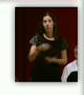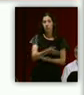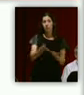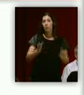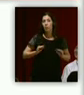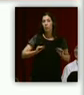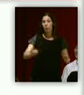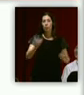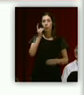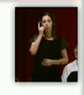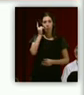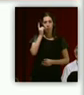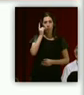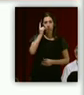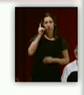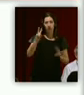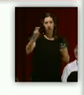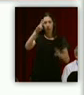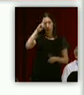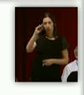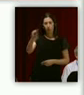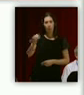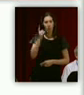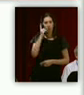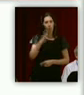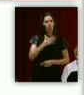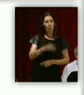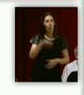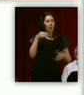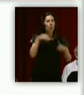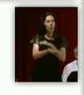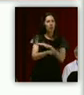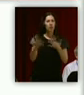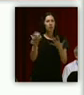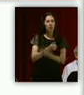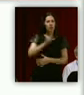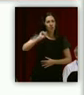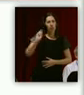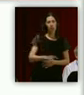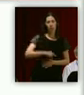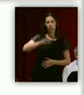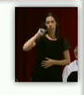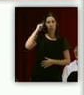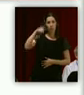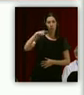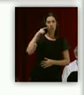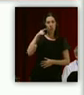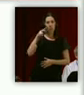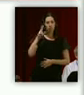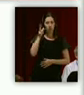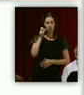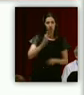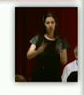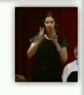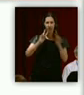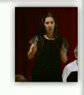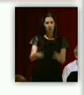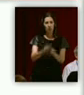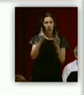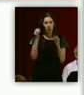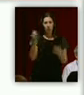any user with their smartphones can access all audiovisual culture, and they can access